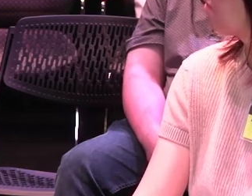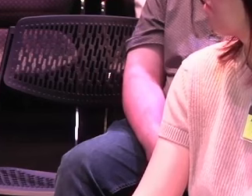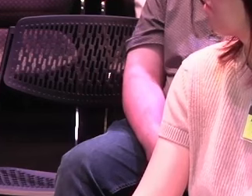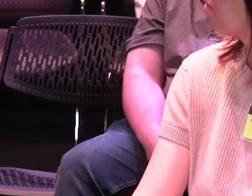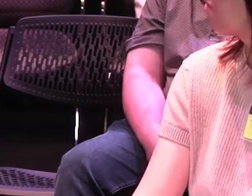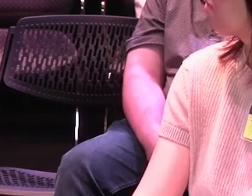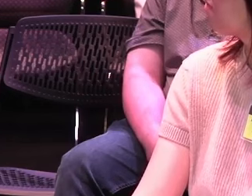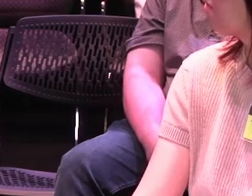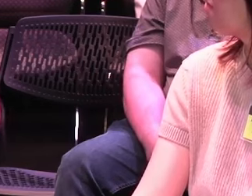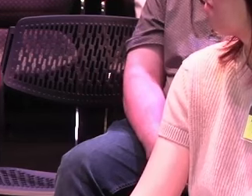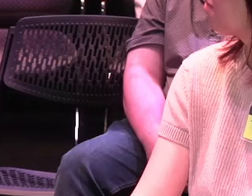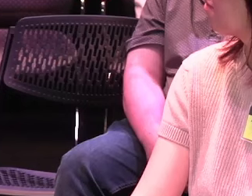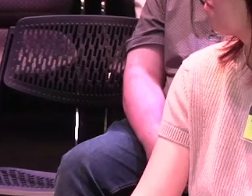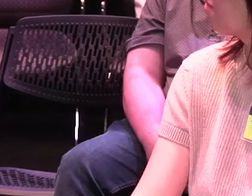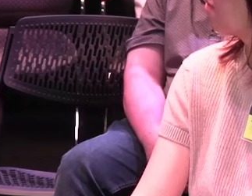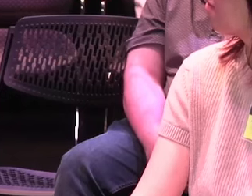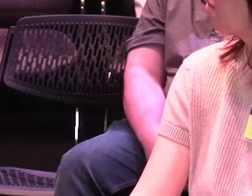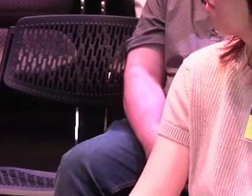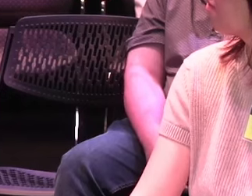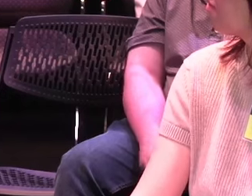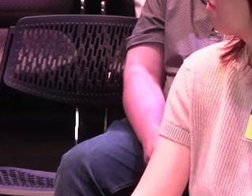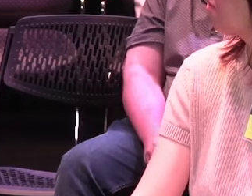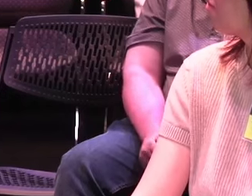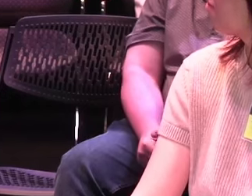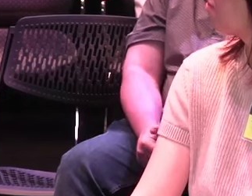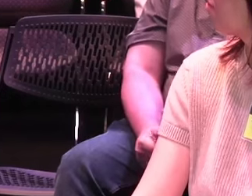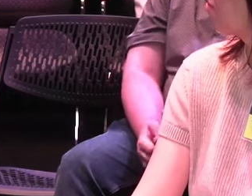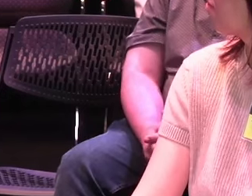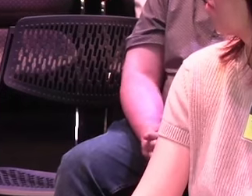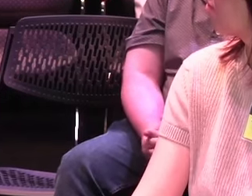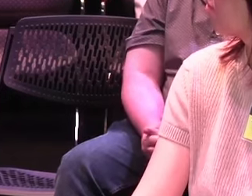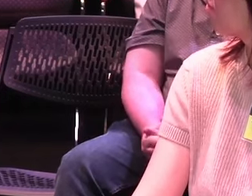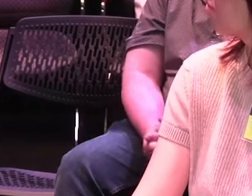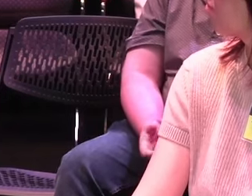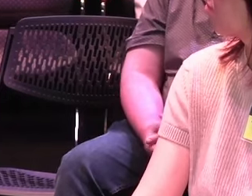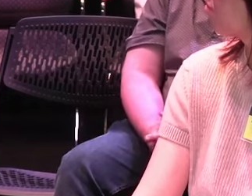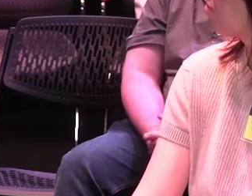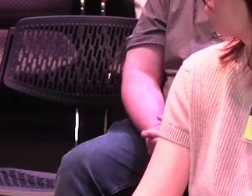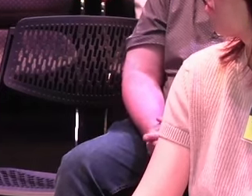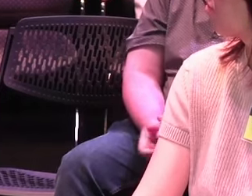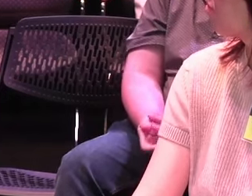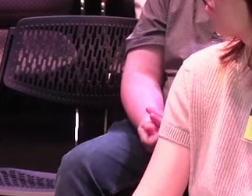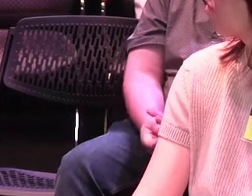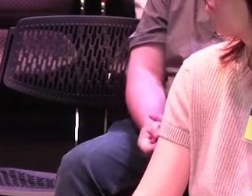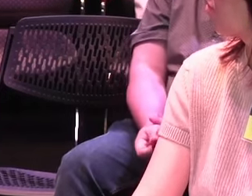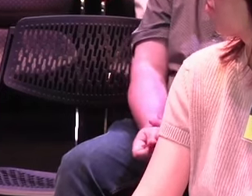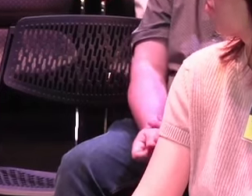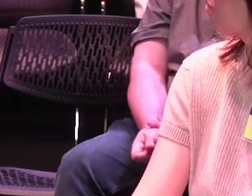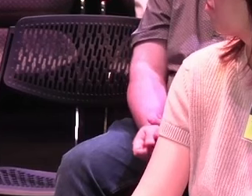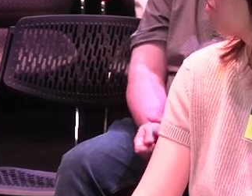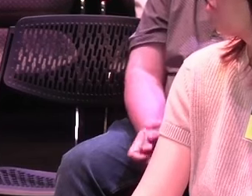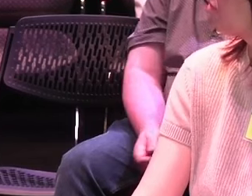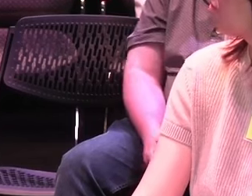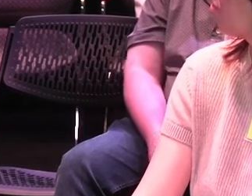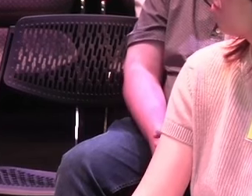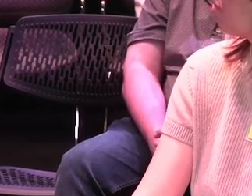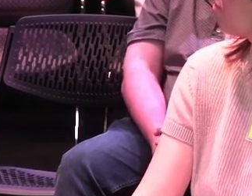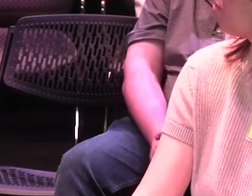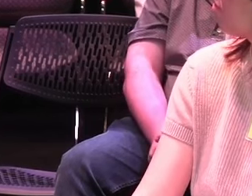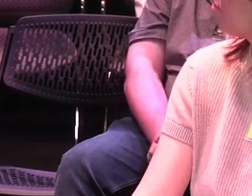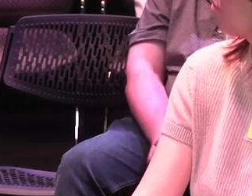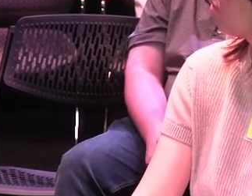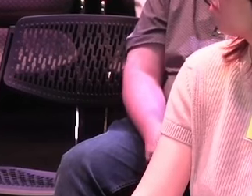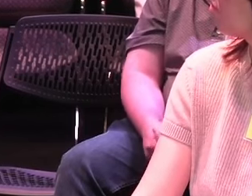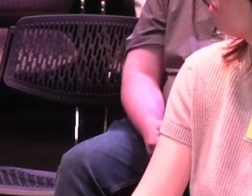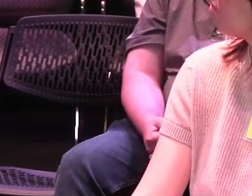strengthens the more expansive impacts that we can have that go beyond the hyperlocal. I wanna reflect that I'm hearing